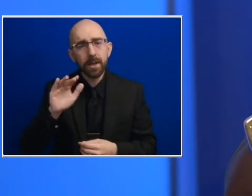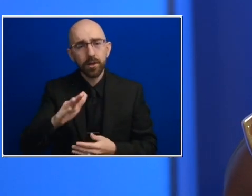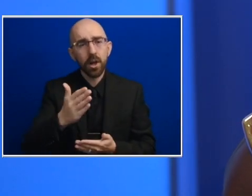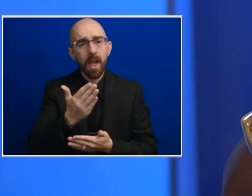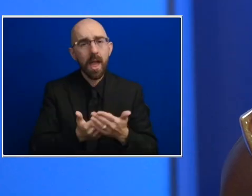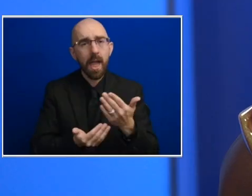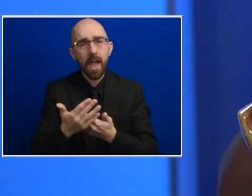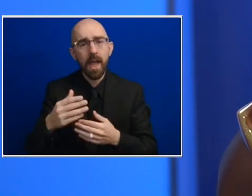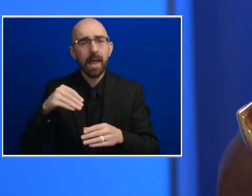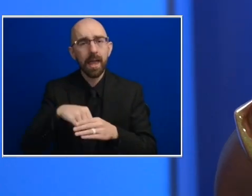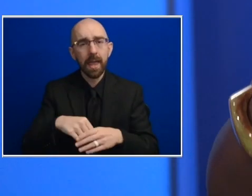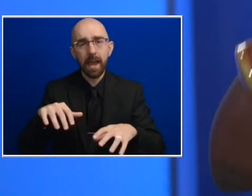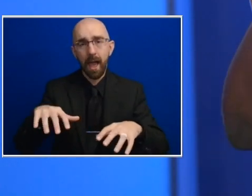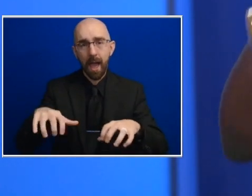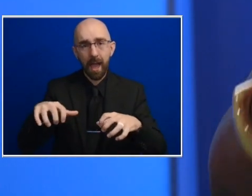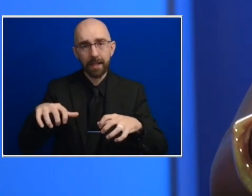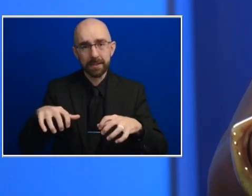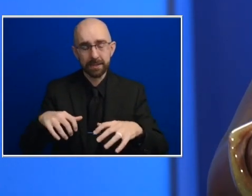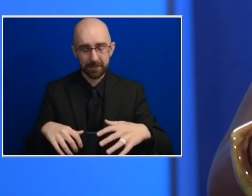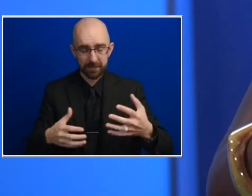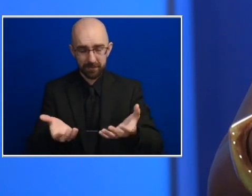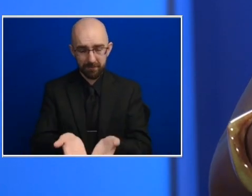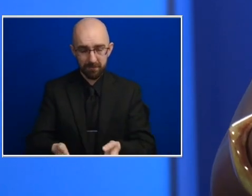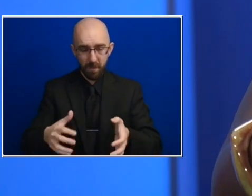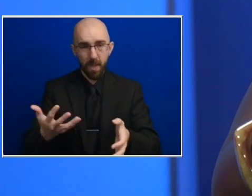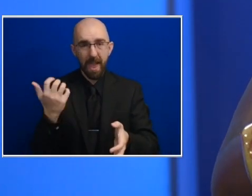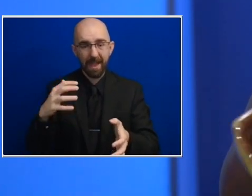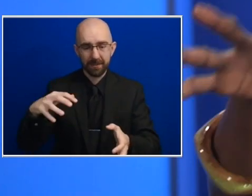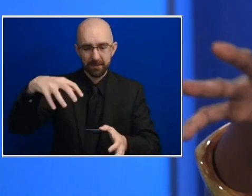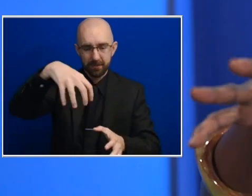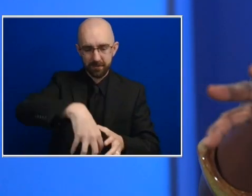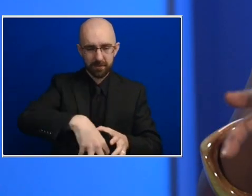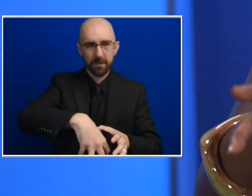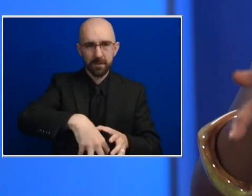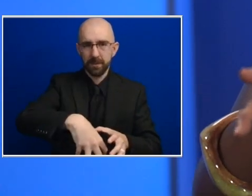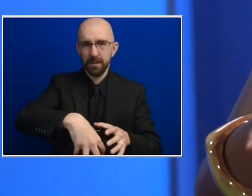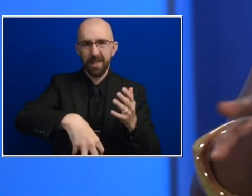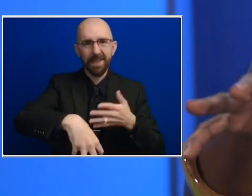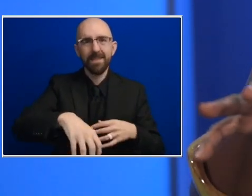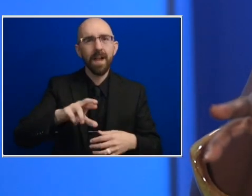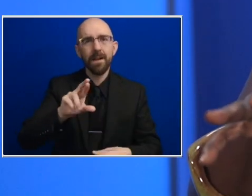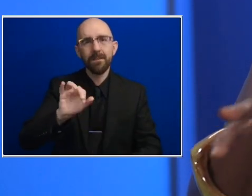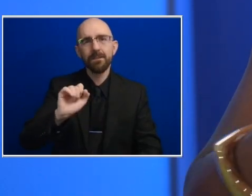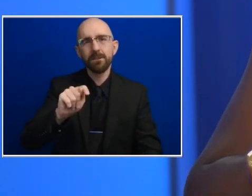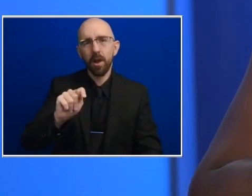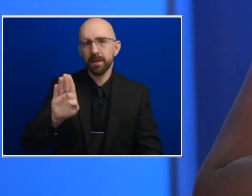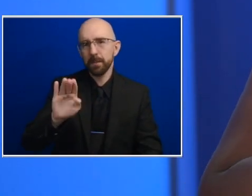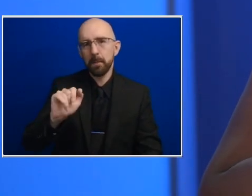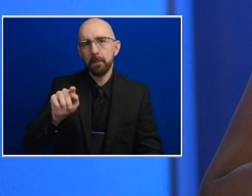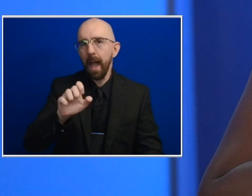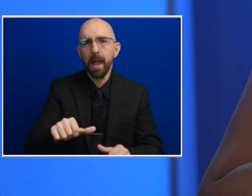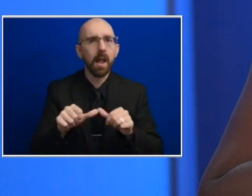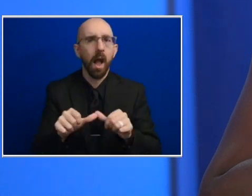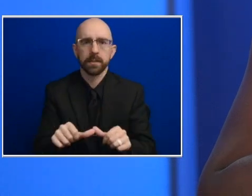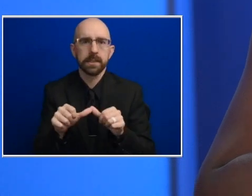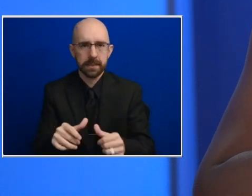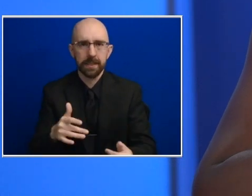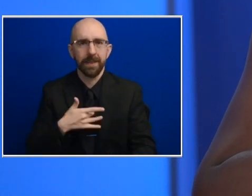in ice, and just leaving it in ice, like frostbite constantly. That's that